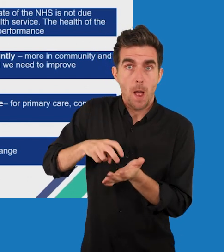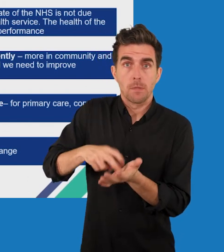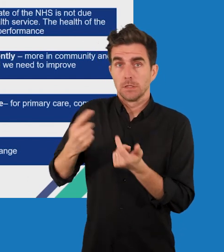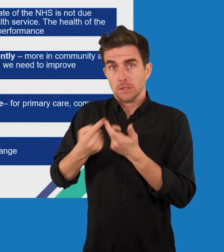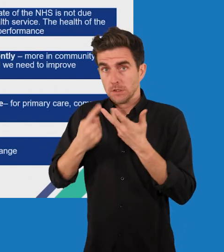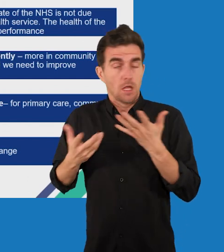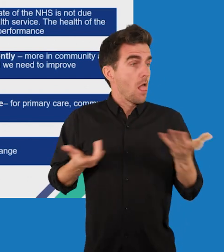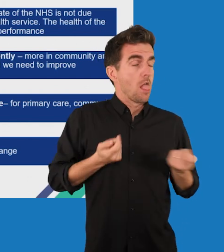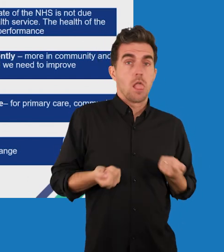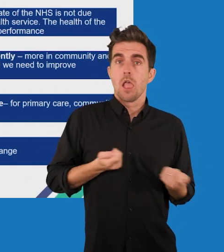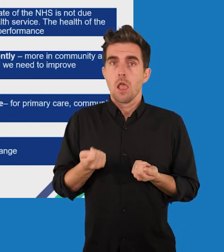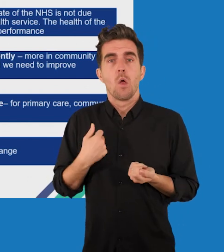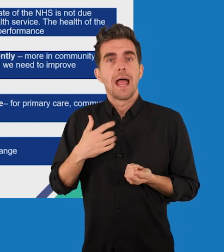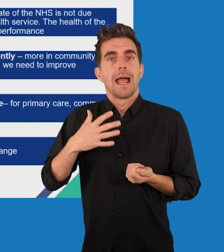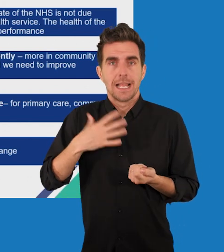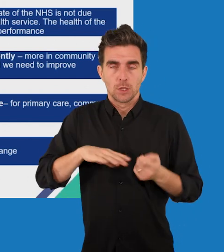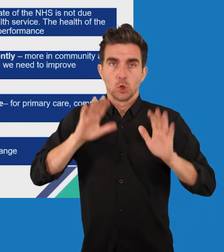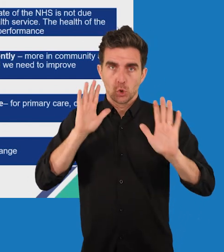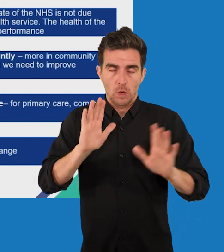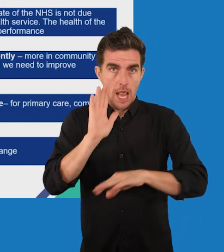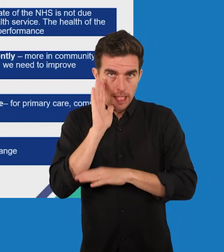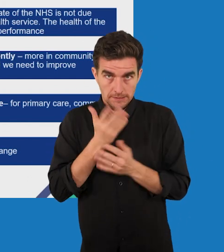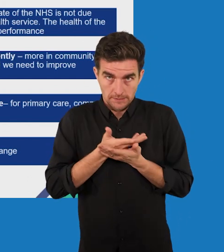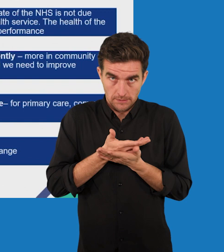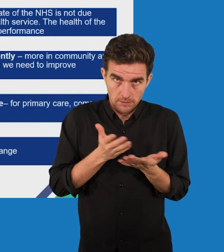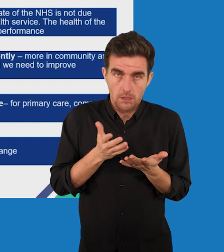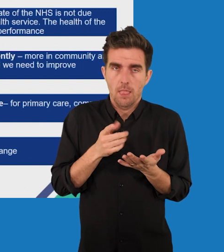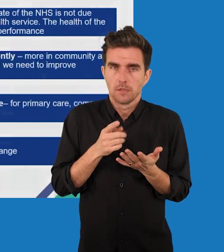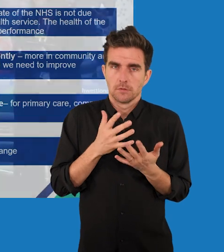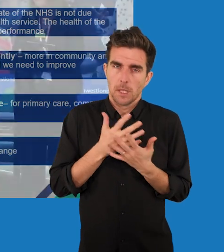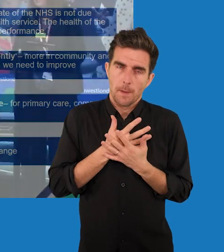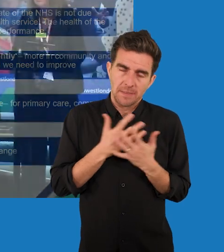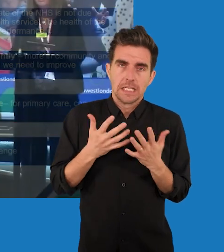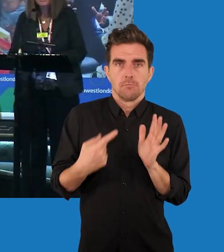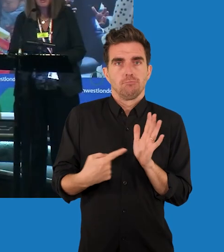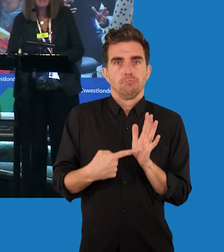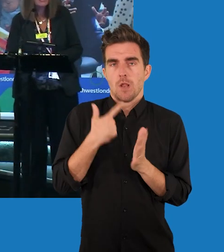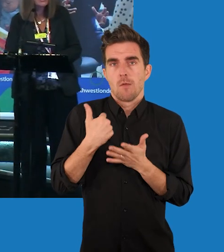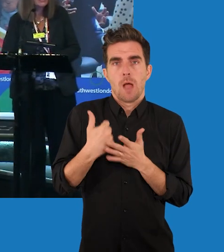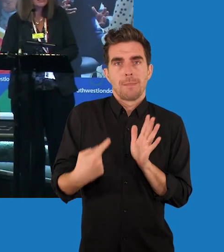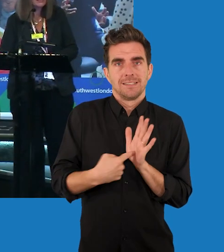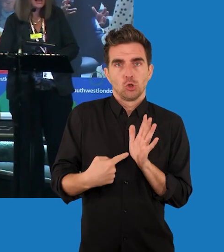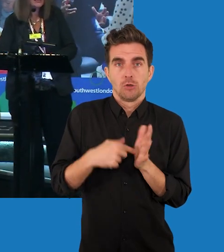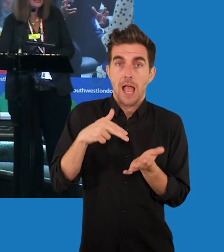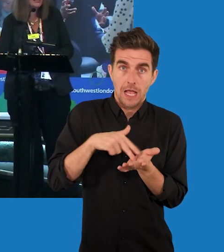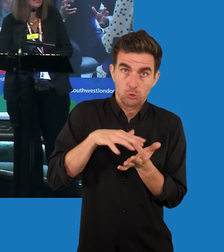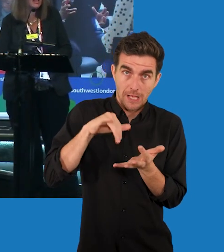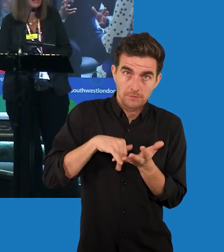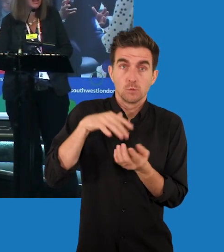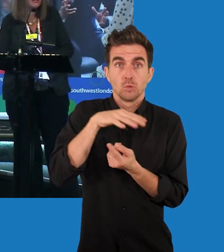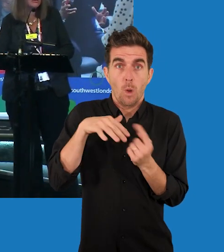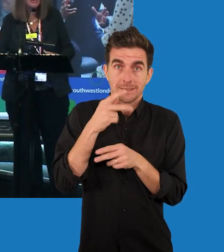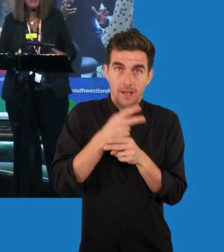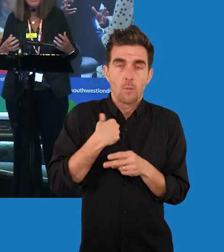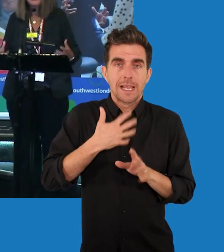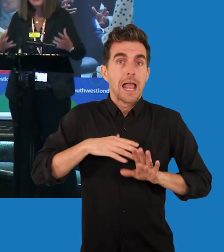other things. And also that we need to listen to people. I mean, I think that was one of the major recommendations as well, is that as an NHS